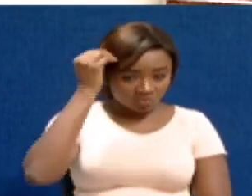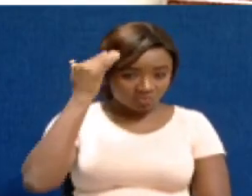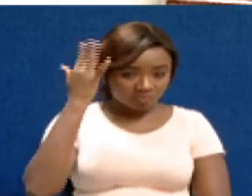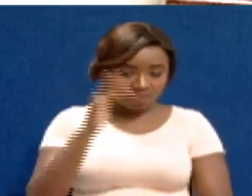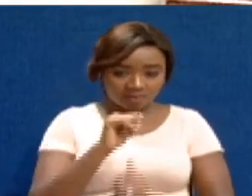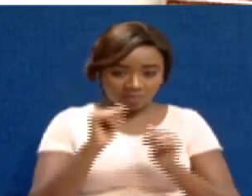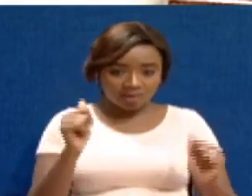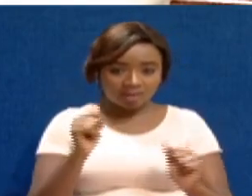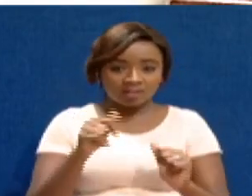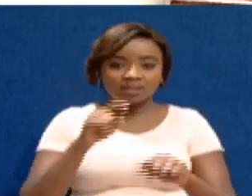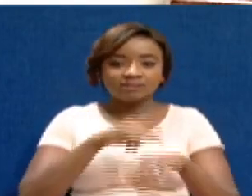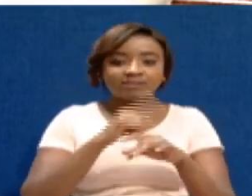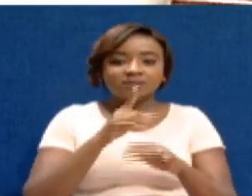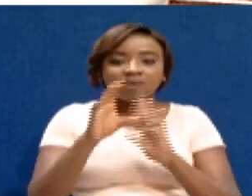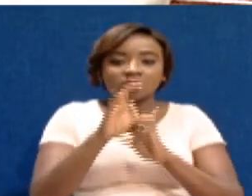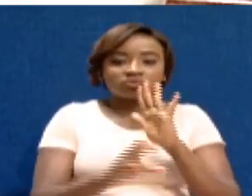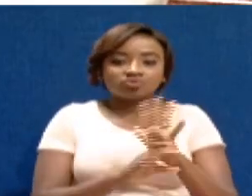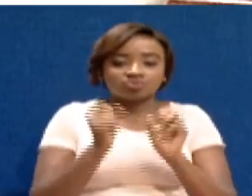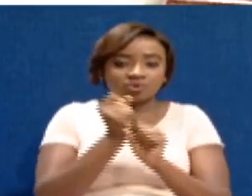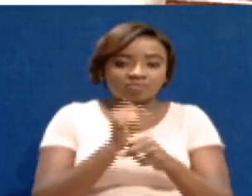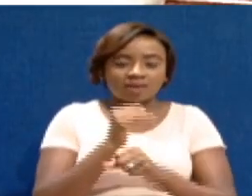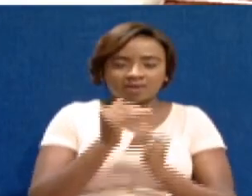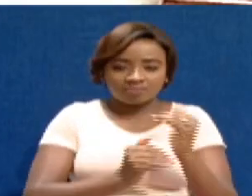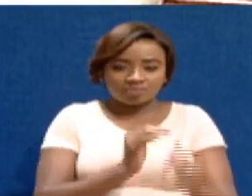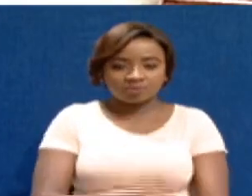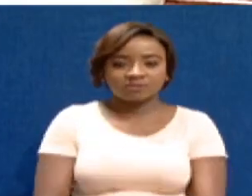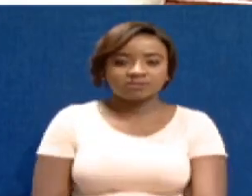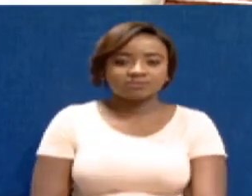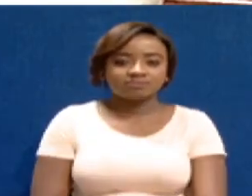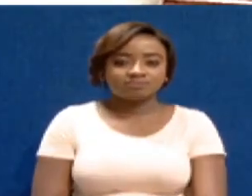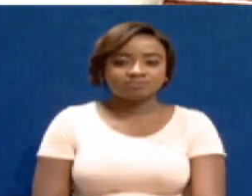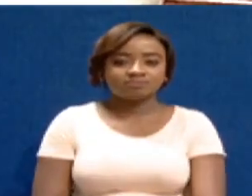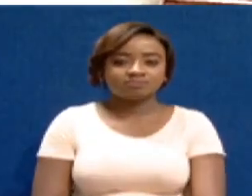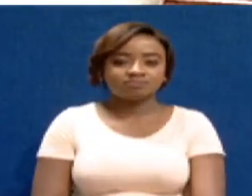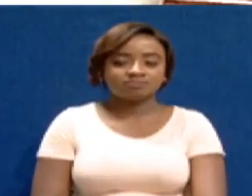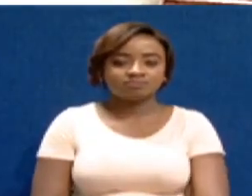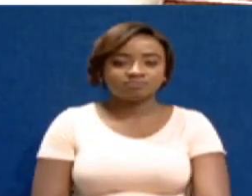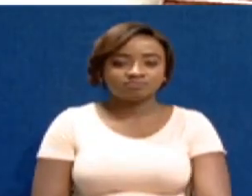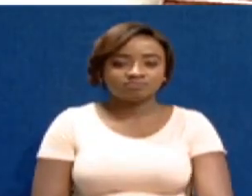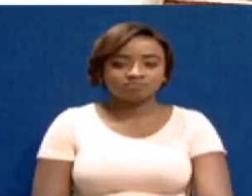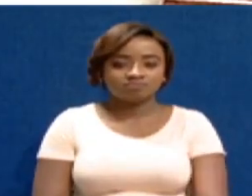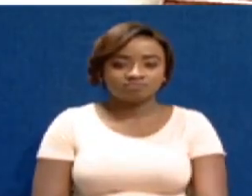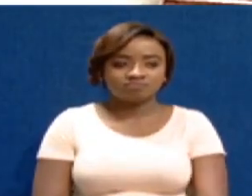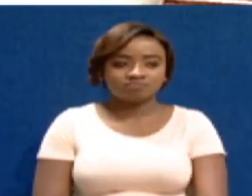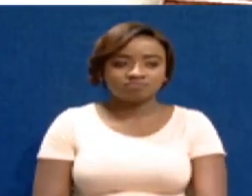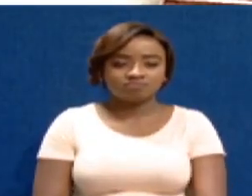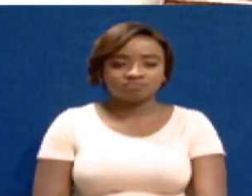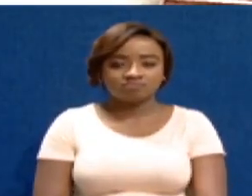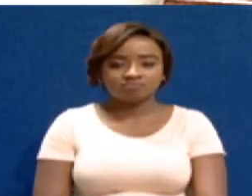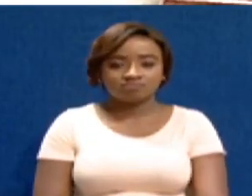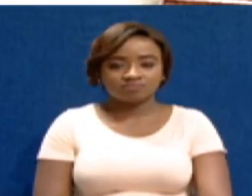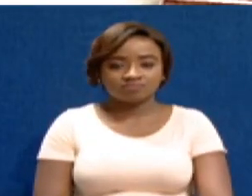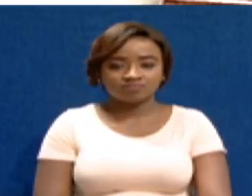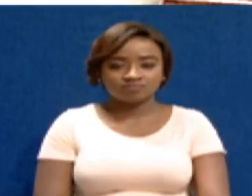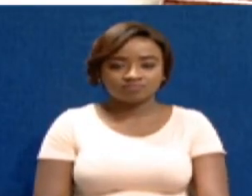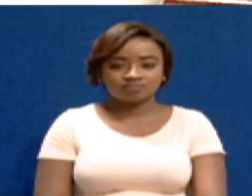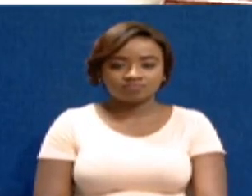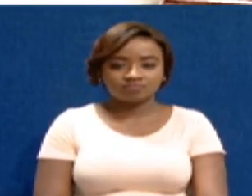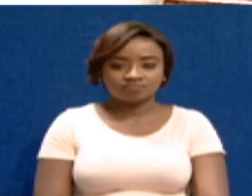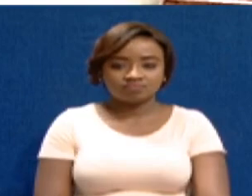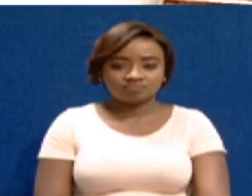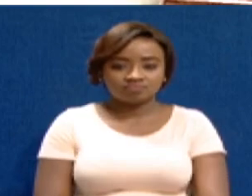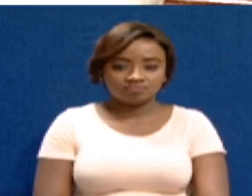this handshake that now started the process of this, where we are today, as in the train taking off